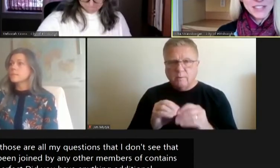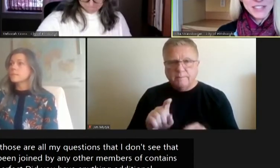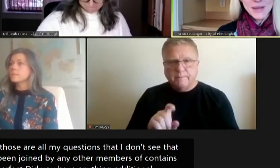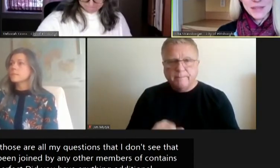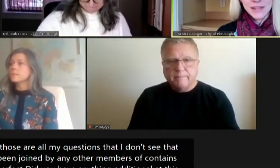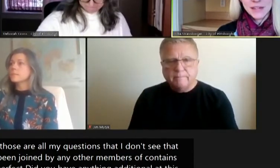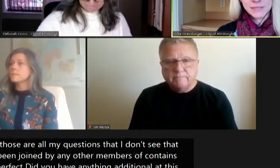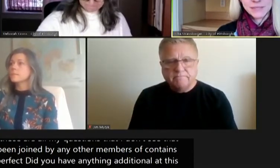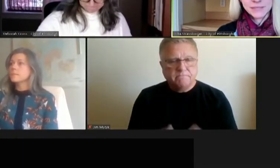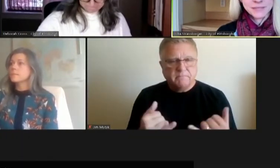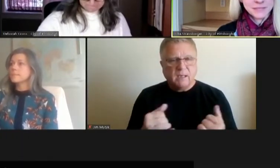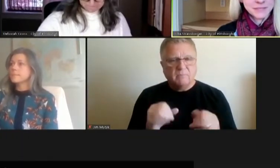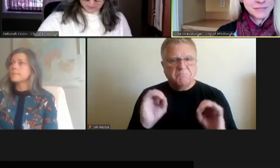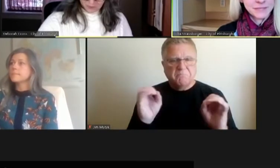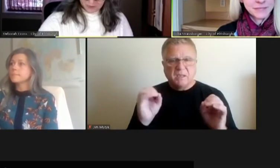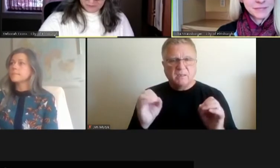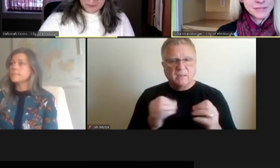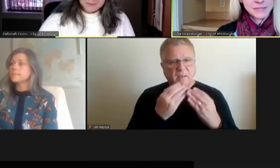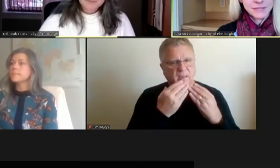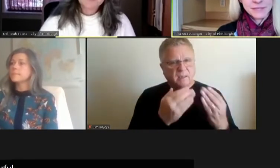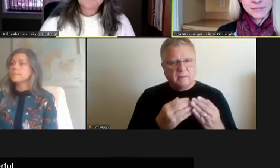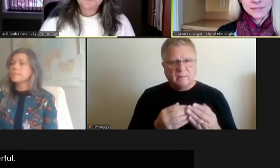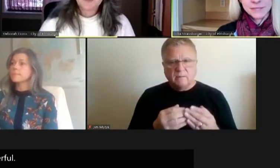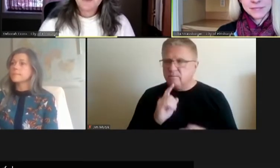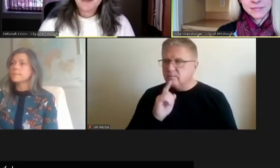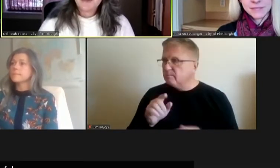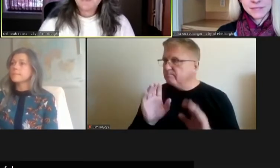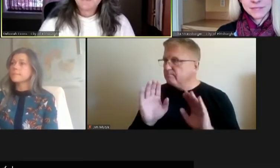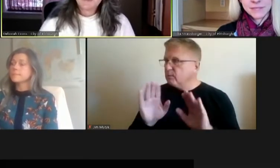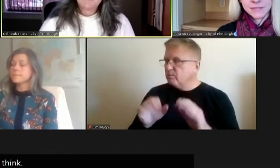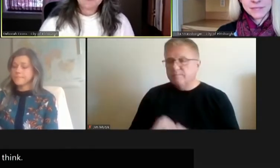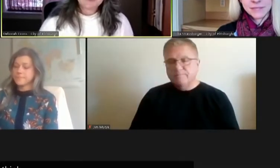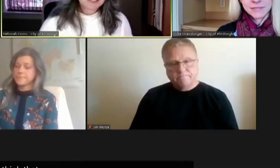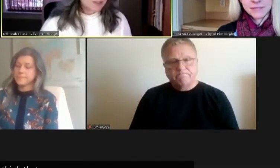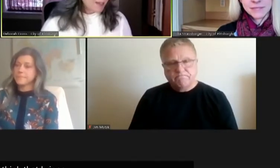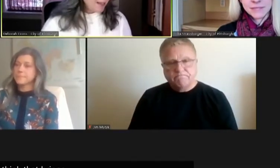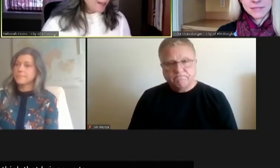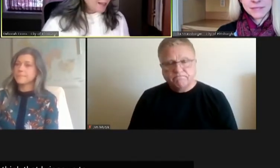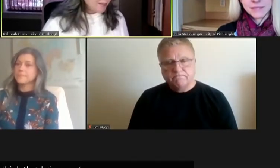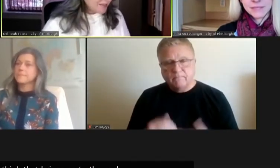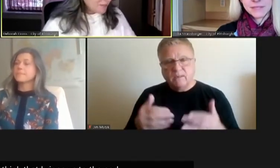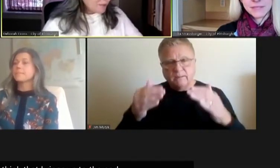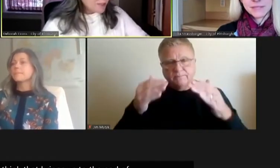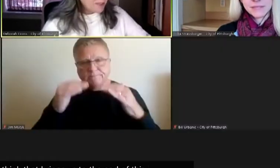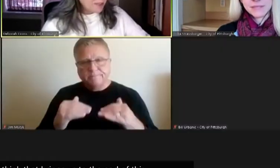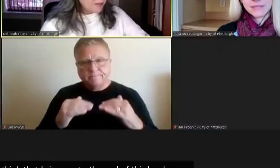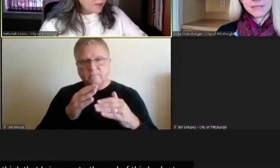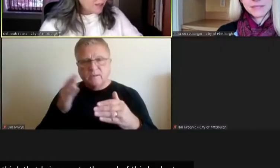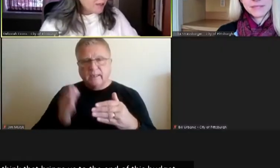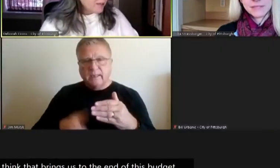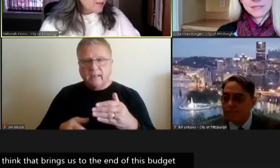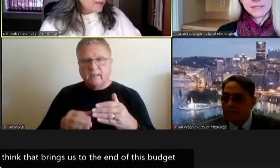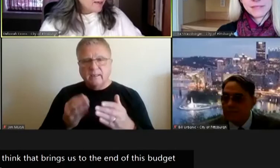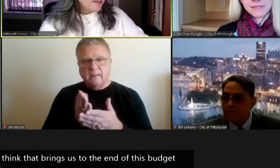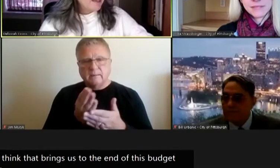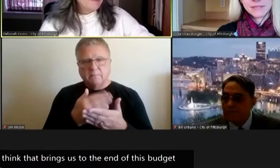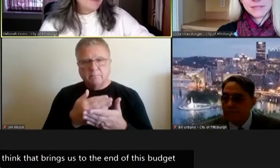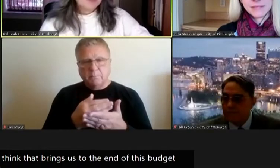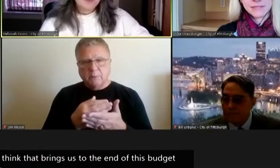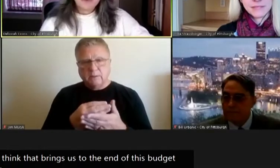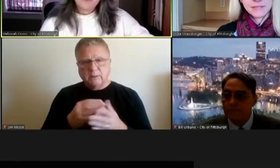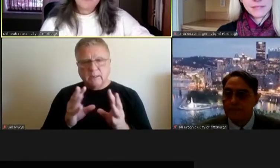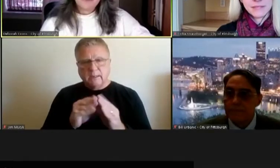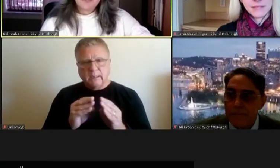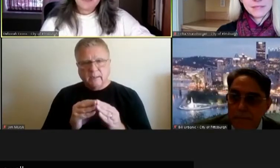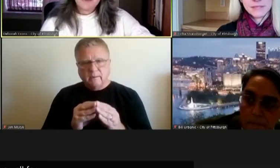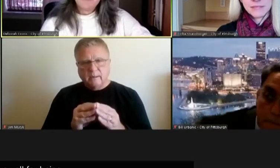Not at this time. Thank you. Wonderful. Okay, I think that brings us to the end of this budget hearing. Thank